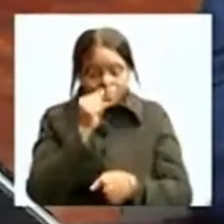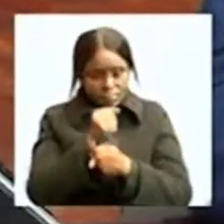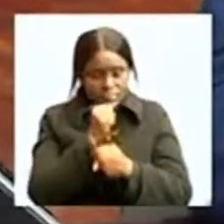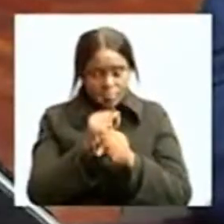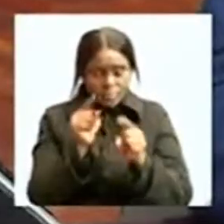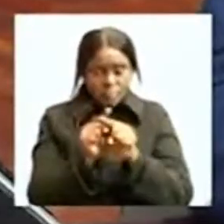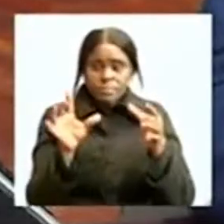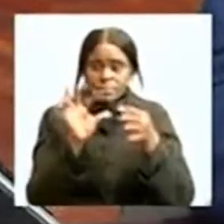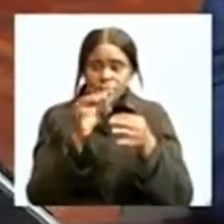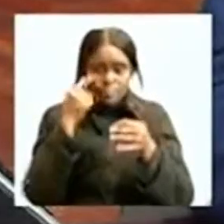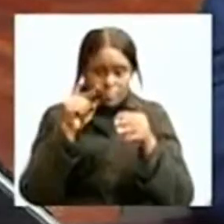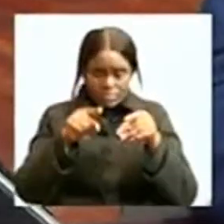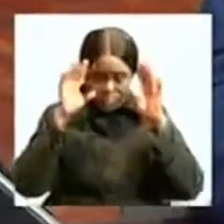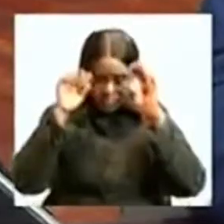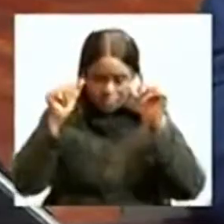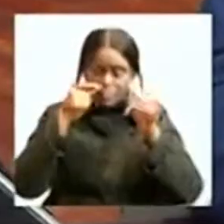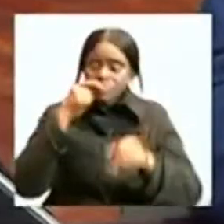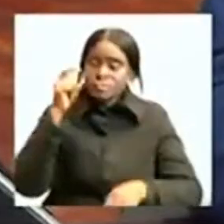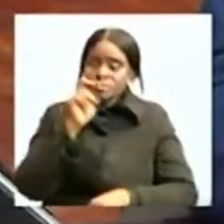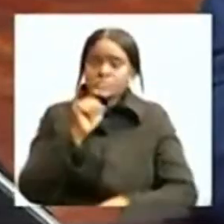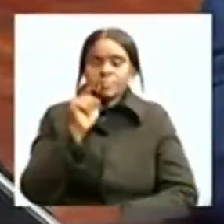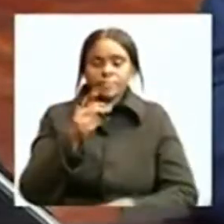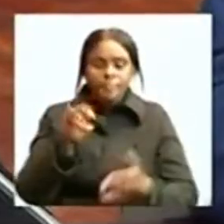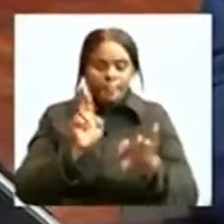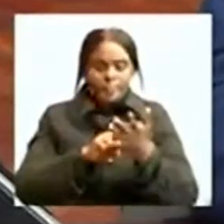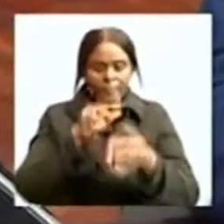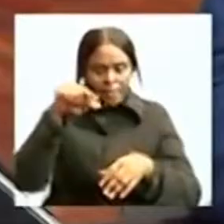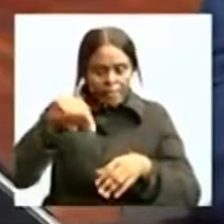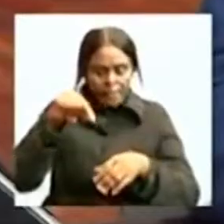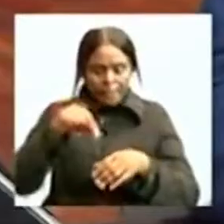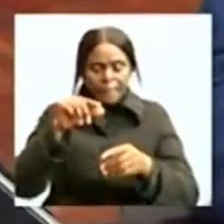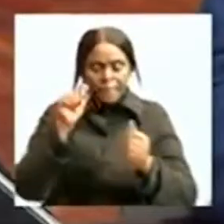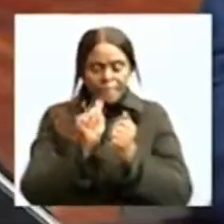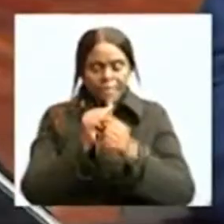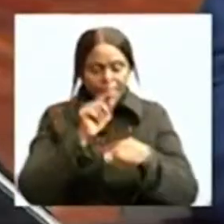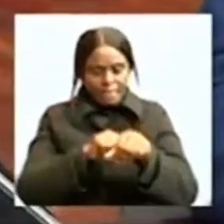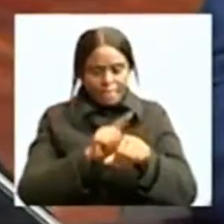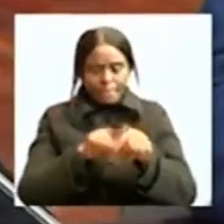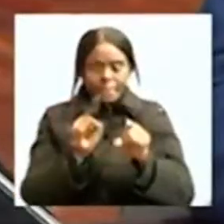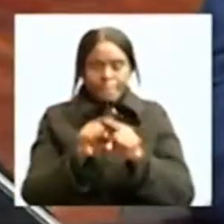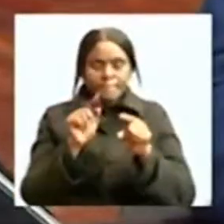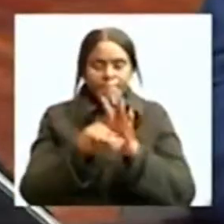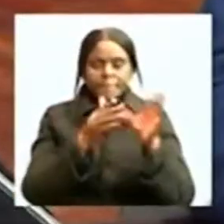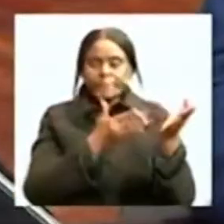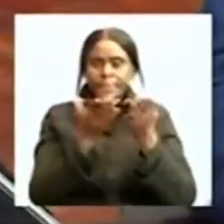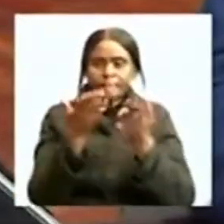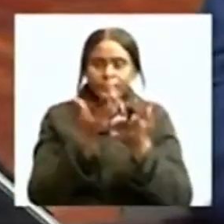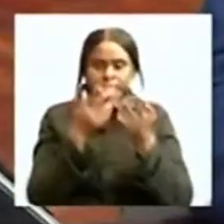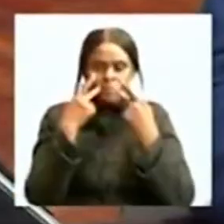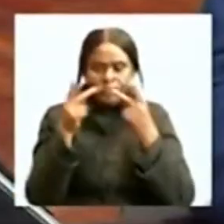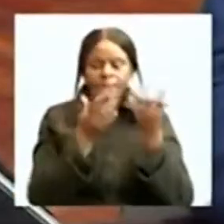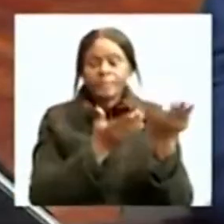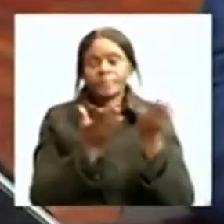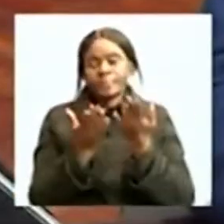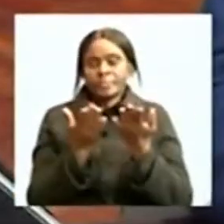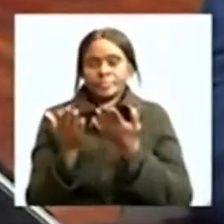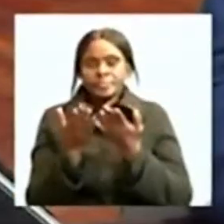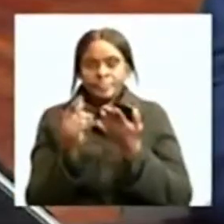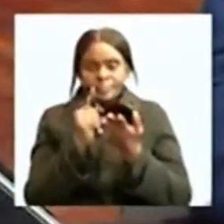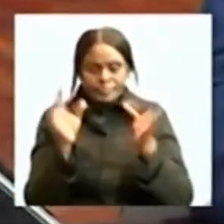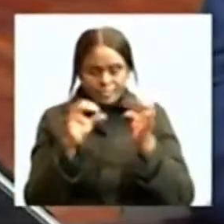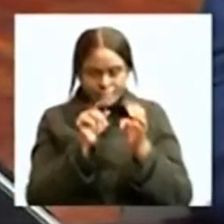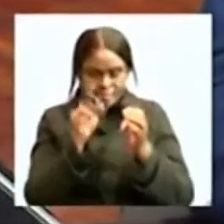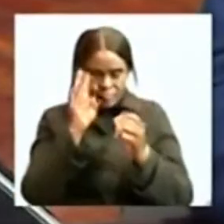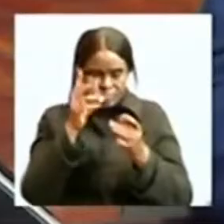also aligns with the presidential directive emphasizing quality, cost, and timeliness in the delivery of public services. The